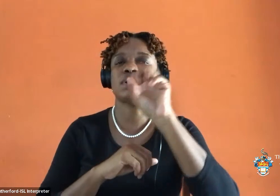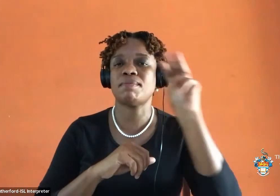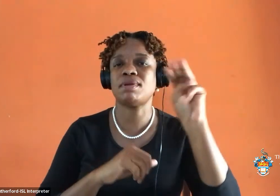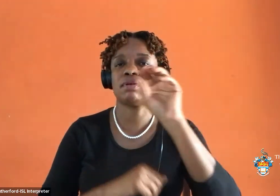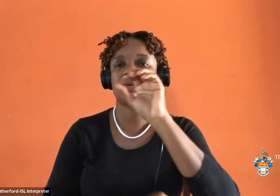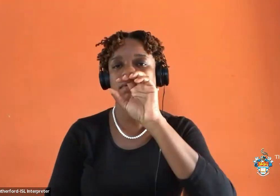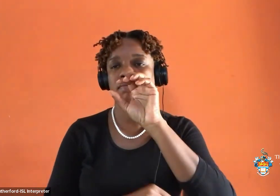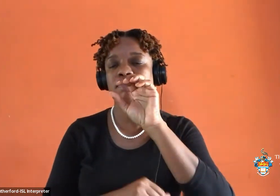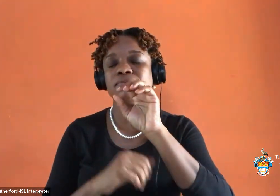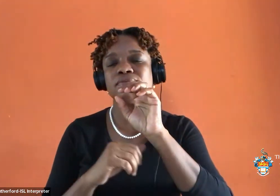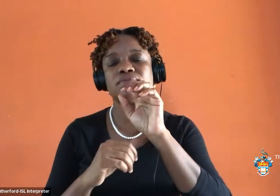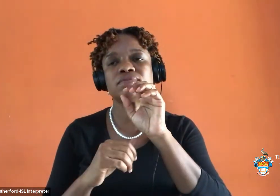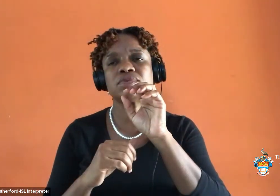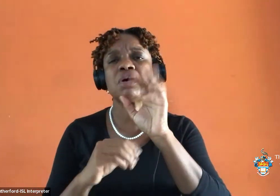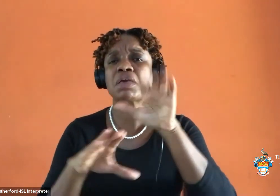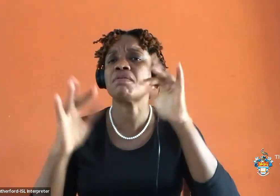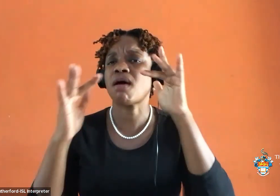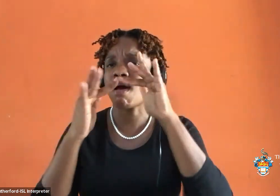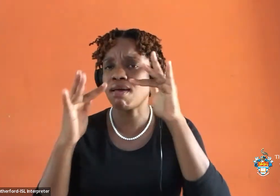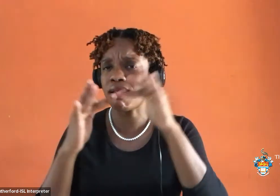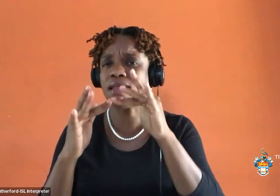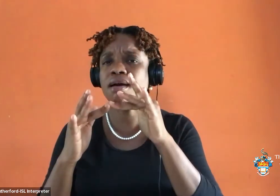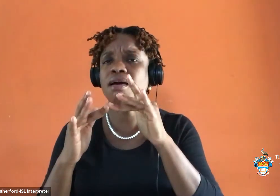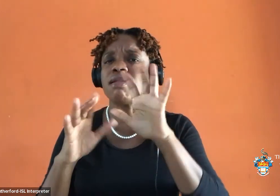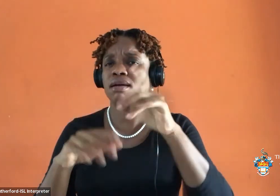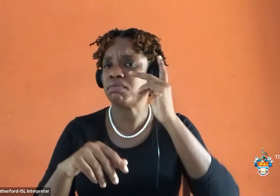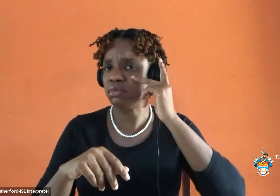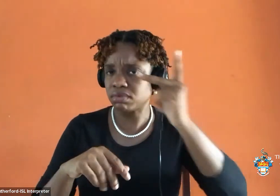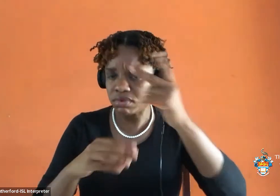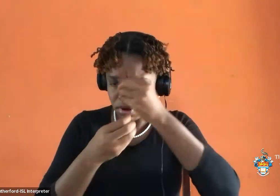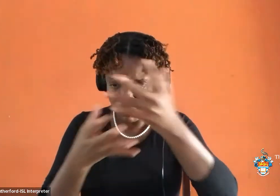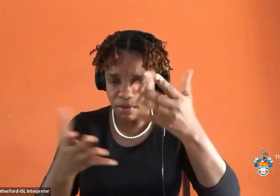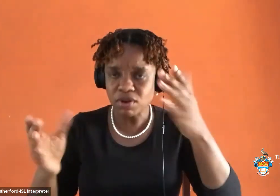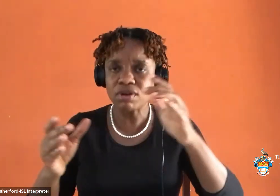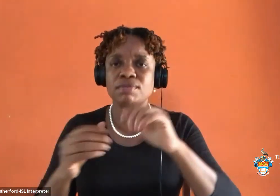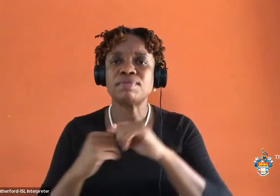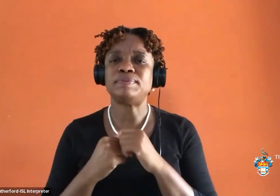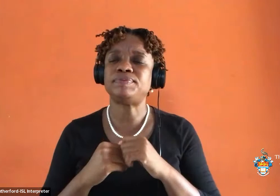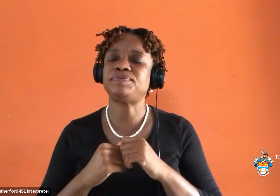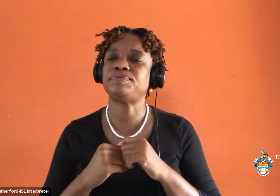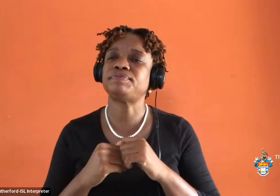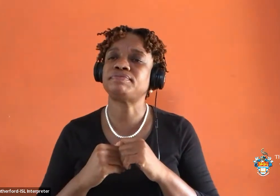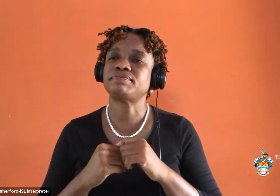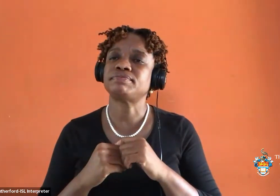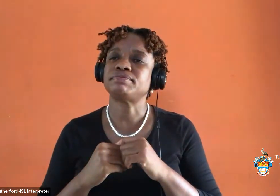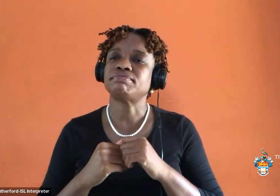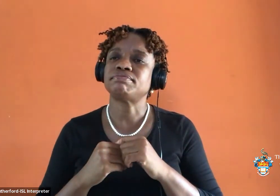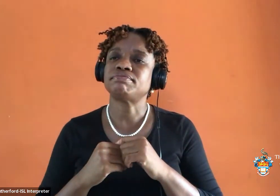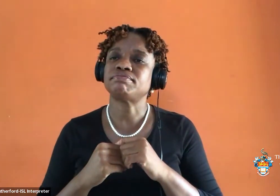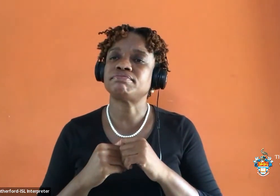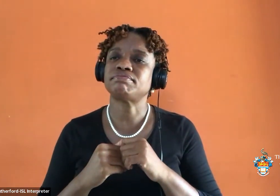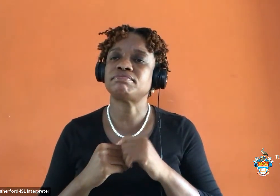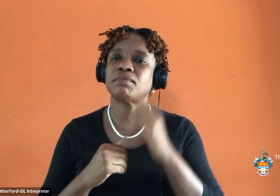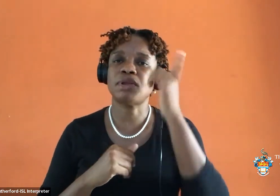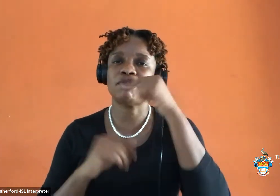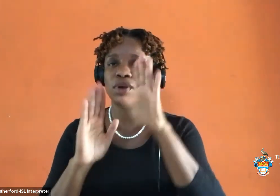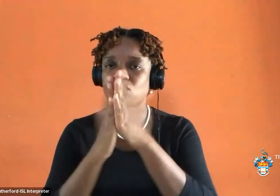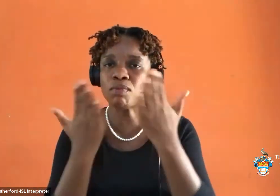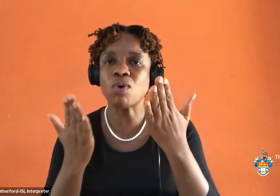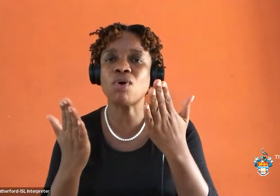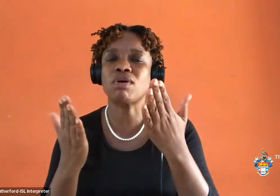persons could have gone online and accessed the Ministry of Health or the government of St. Lucia's Facebook page,